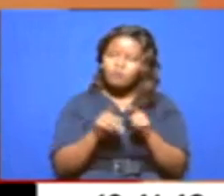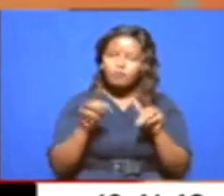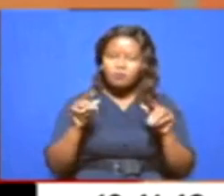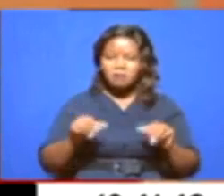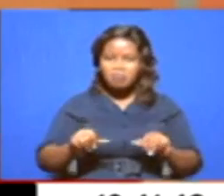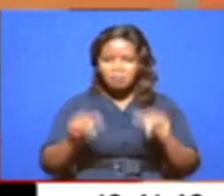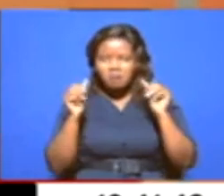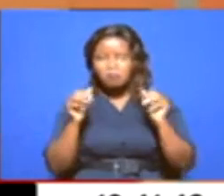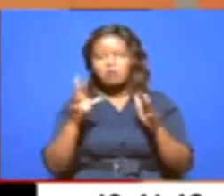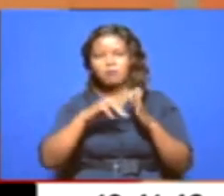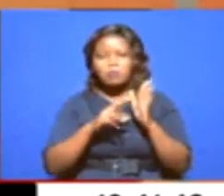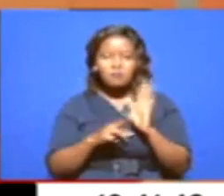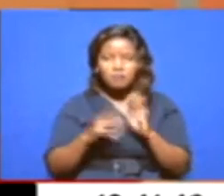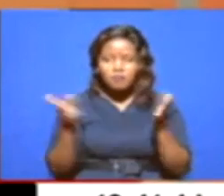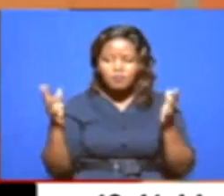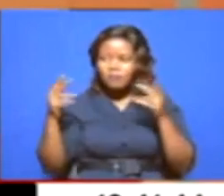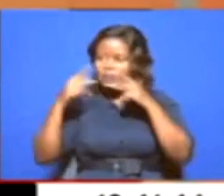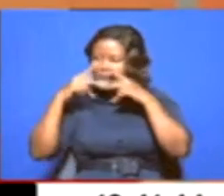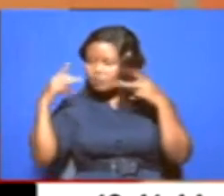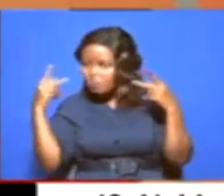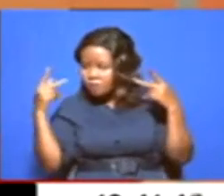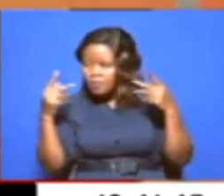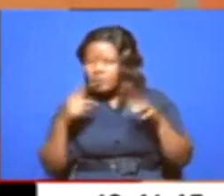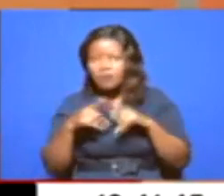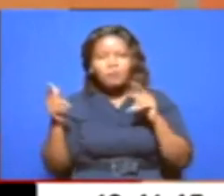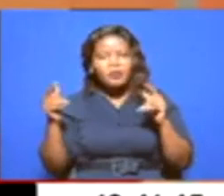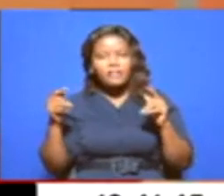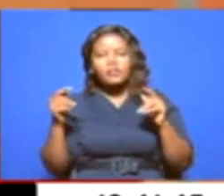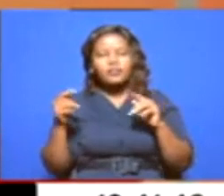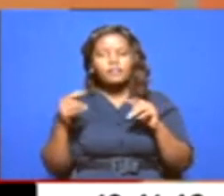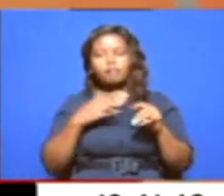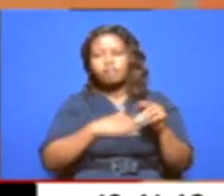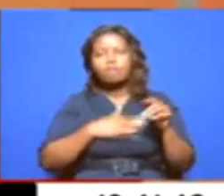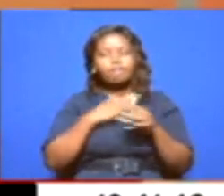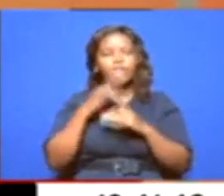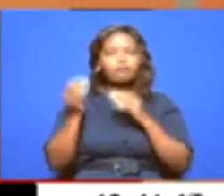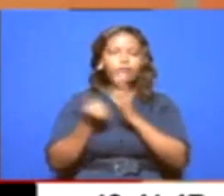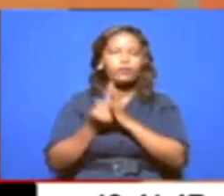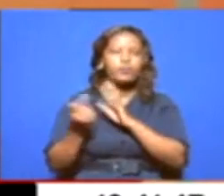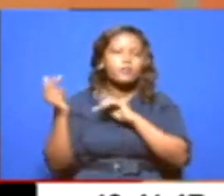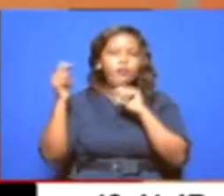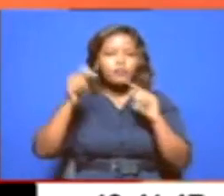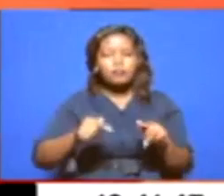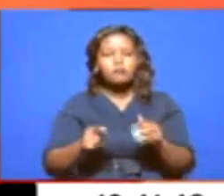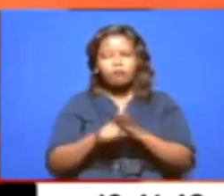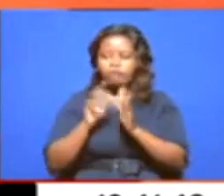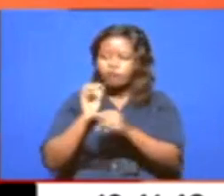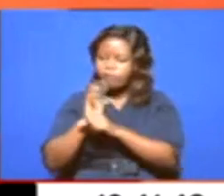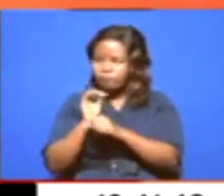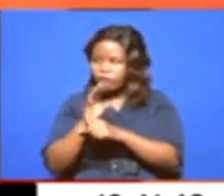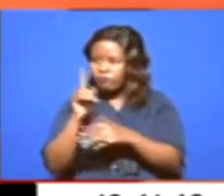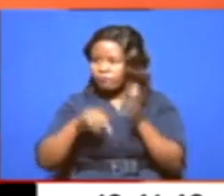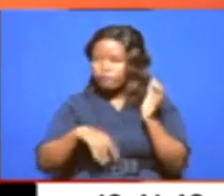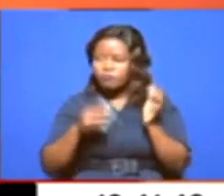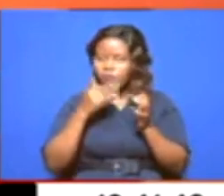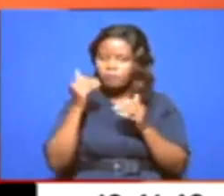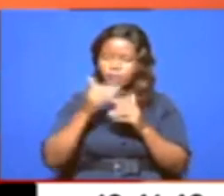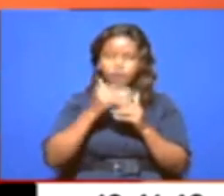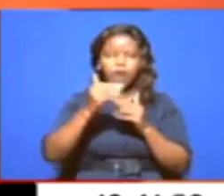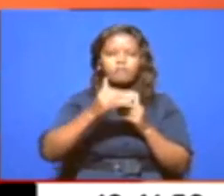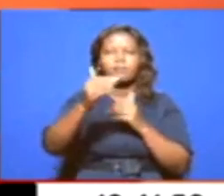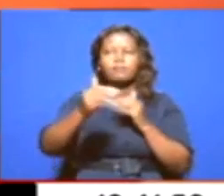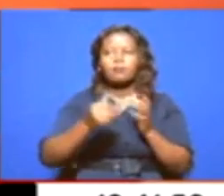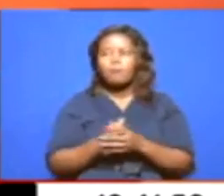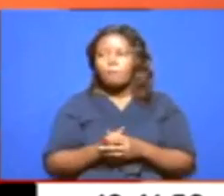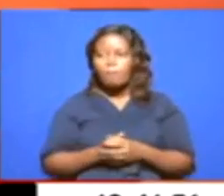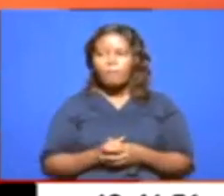and we'll guide them on what to do. But they should come in line numbers, but we'll guide them on what best to do. Now let's come to this emotional part